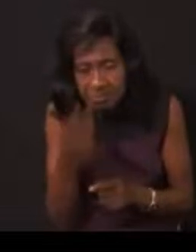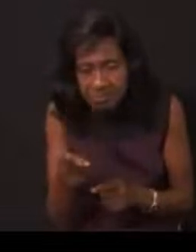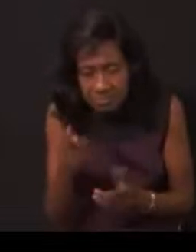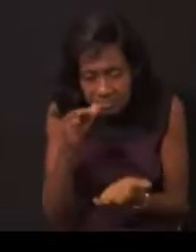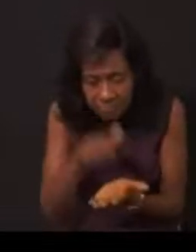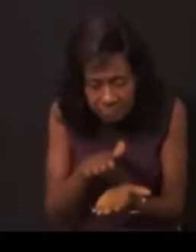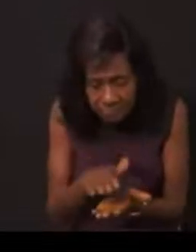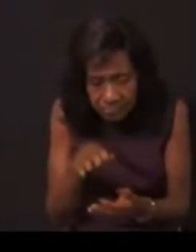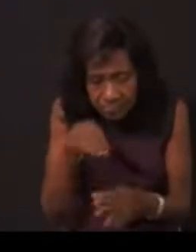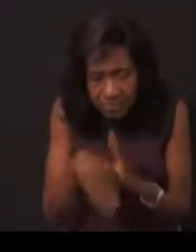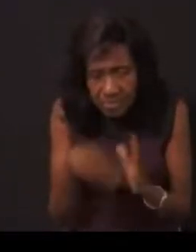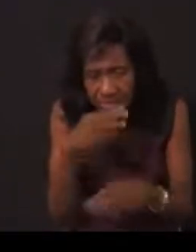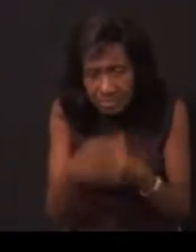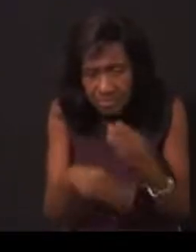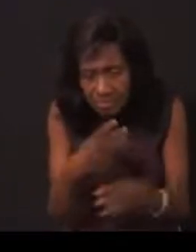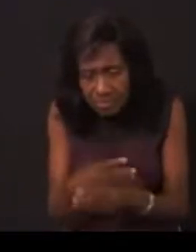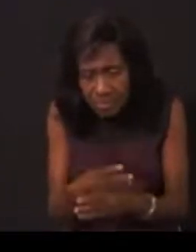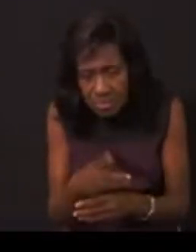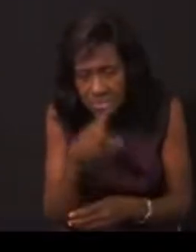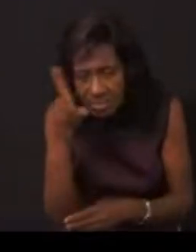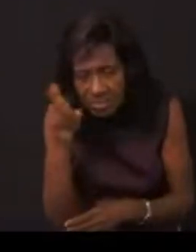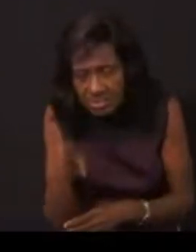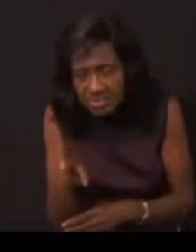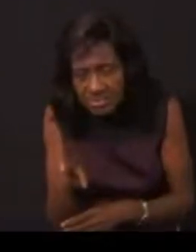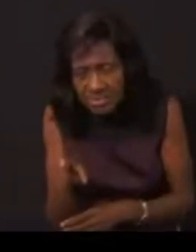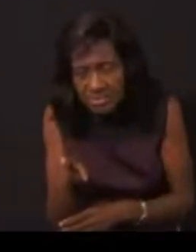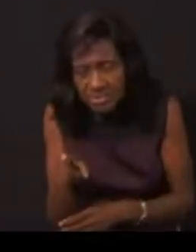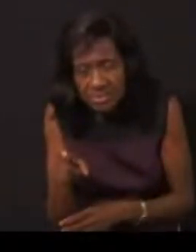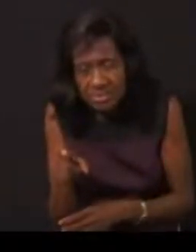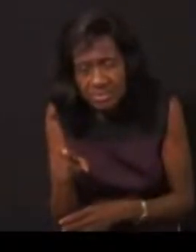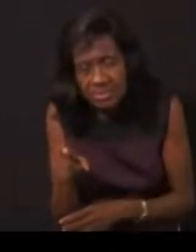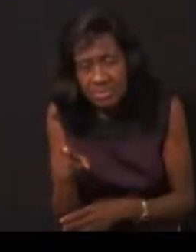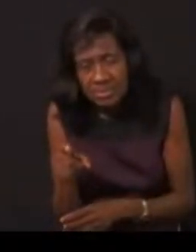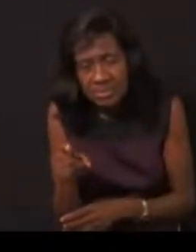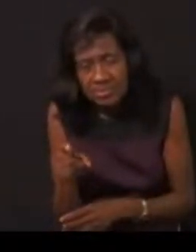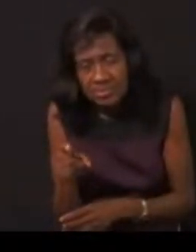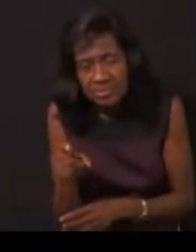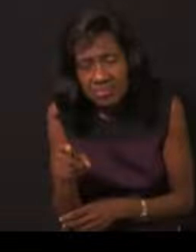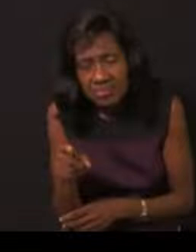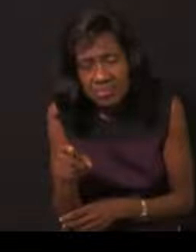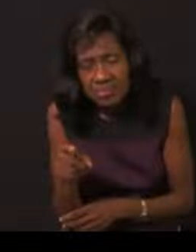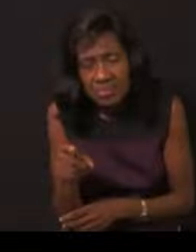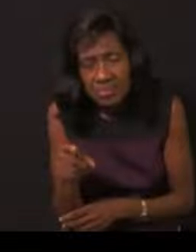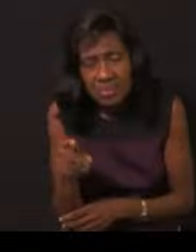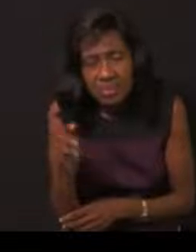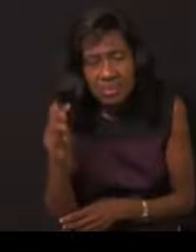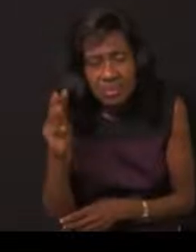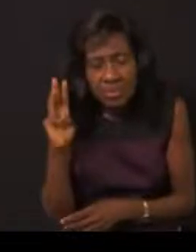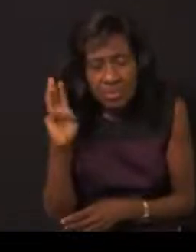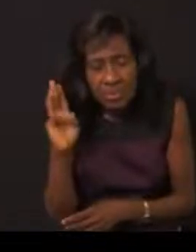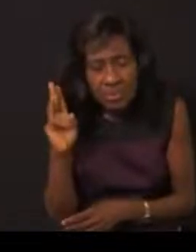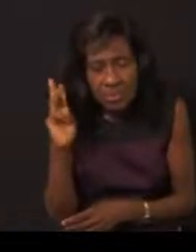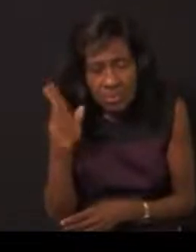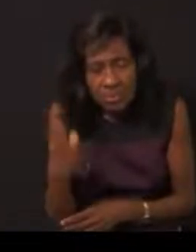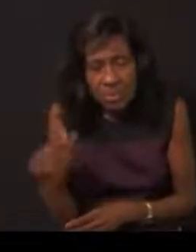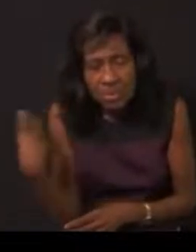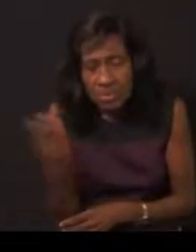you believe that is going to be a trend that will happen in the future, that we'll see travelers with reduced